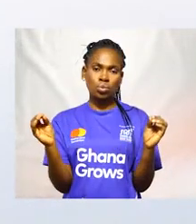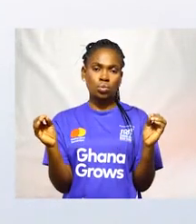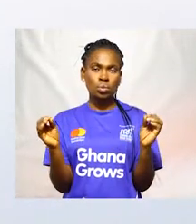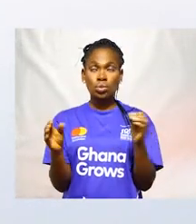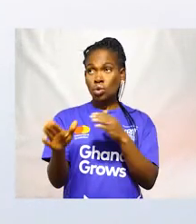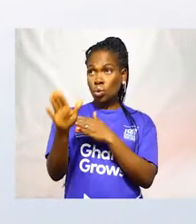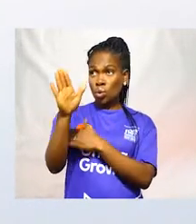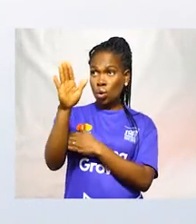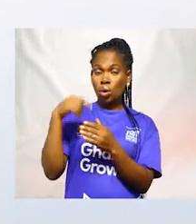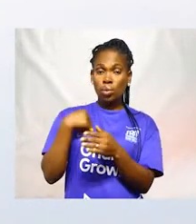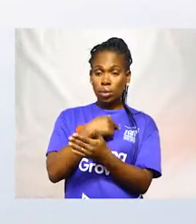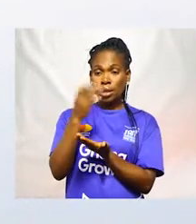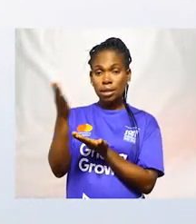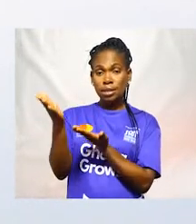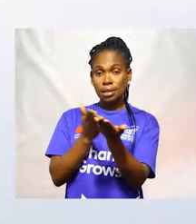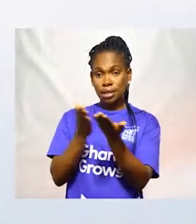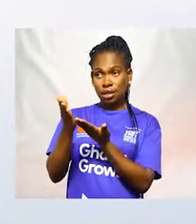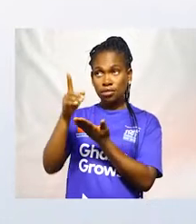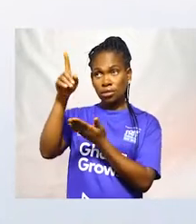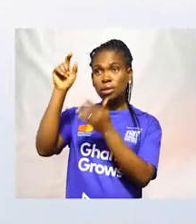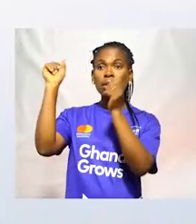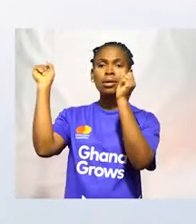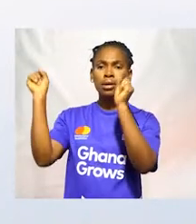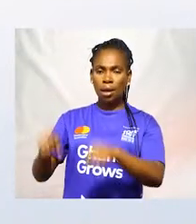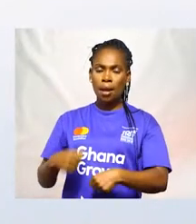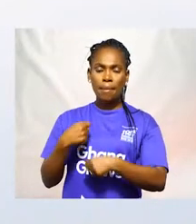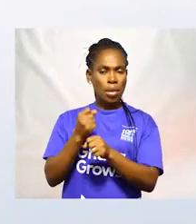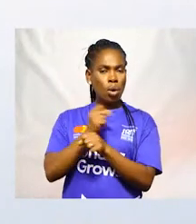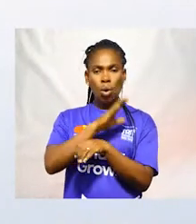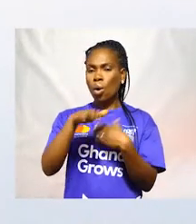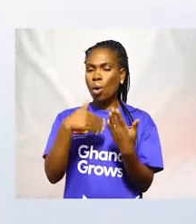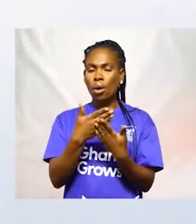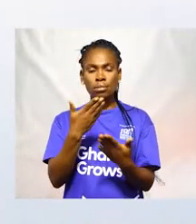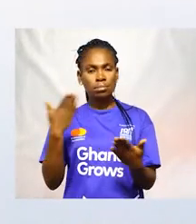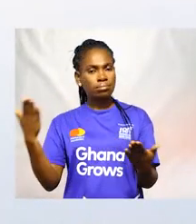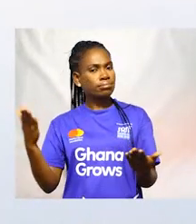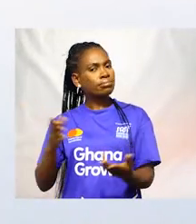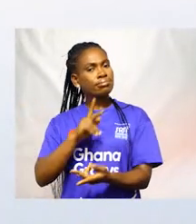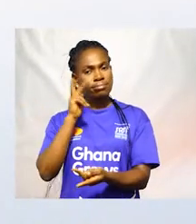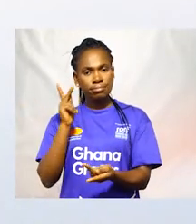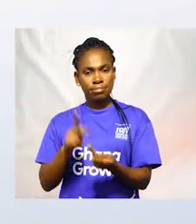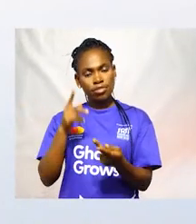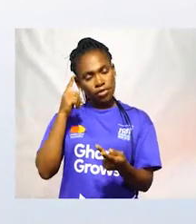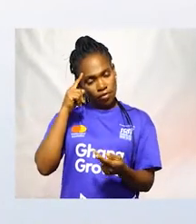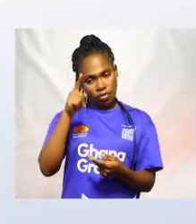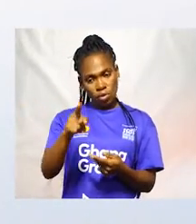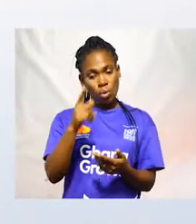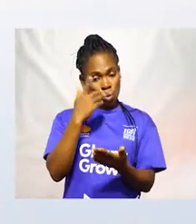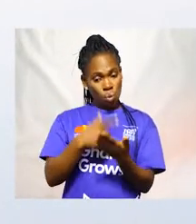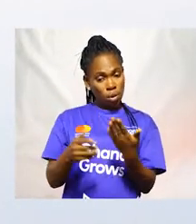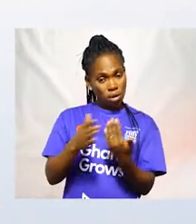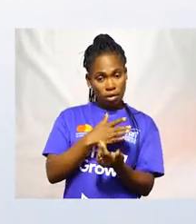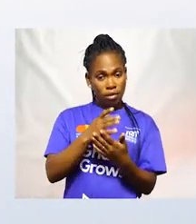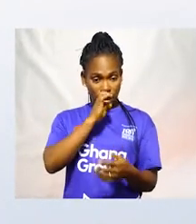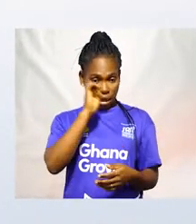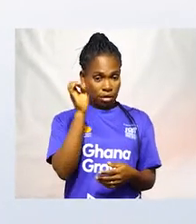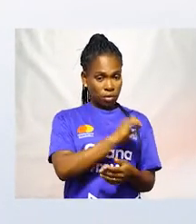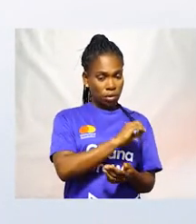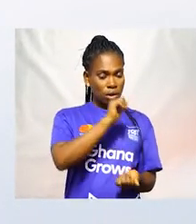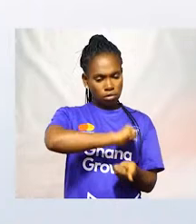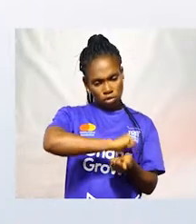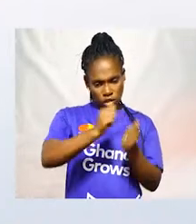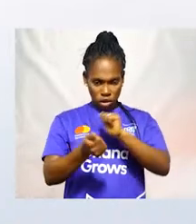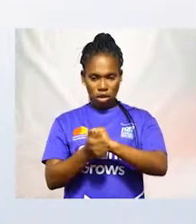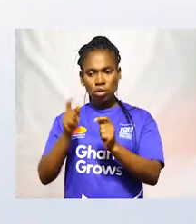God we serve is able to make all things work together for good. What was meant for evil is able to turn it around